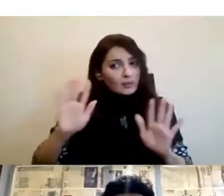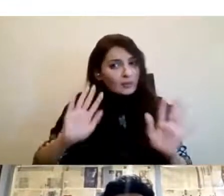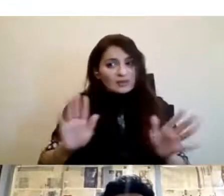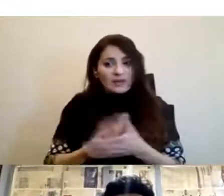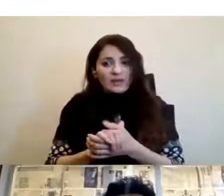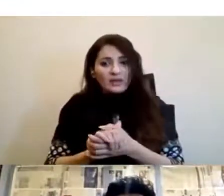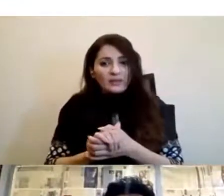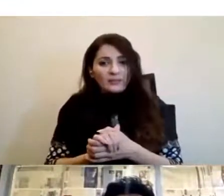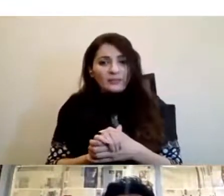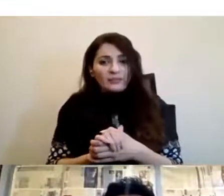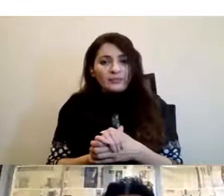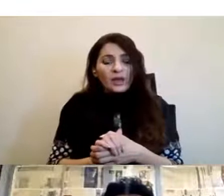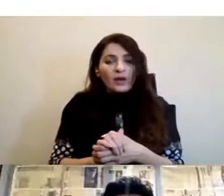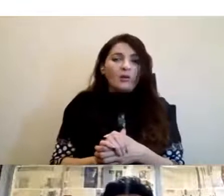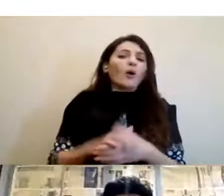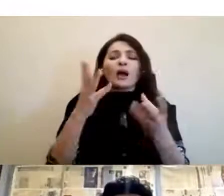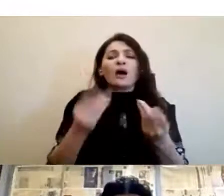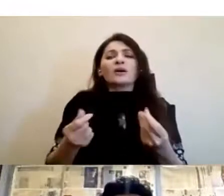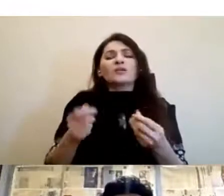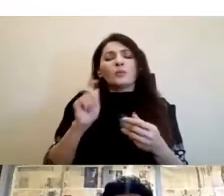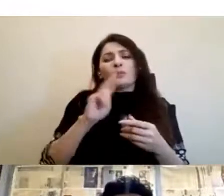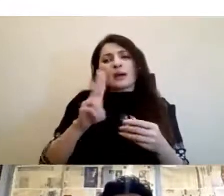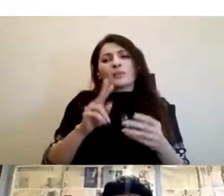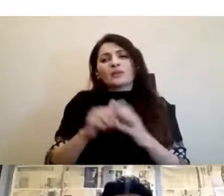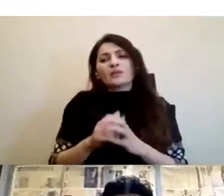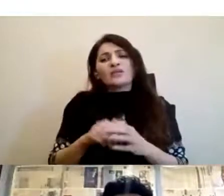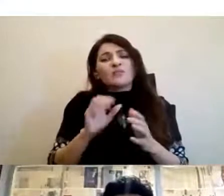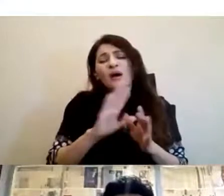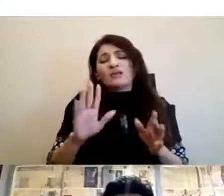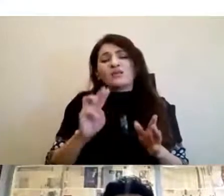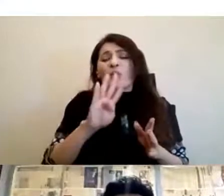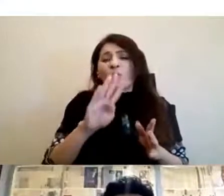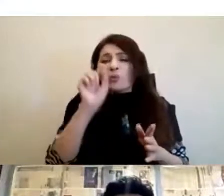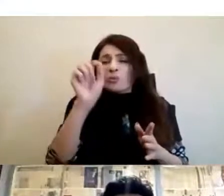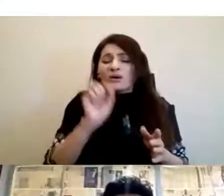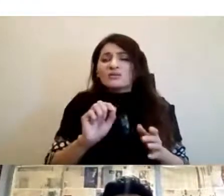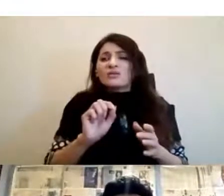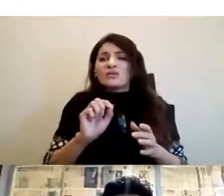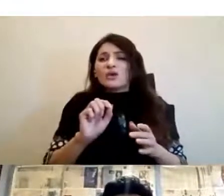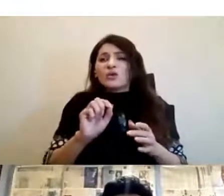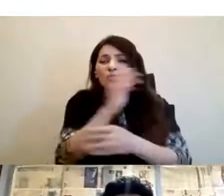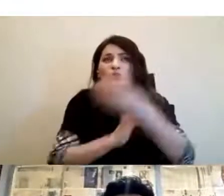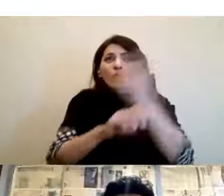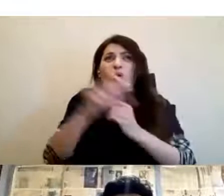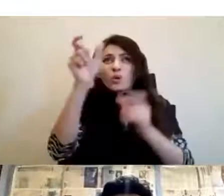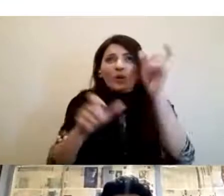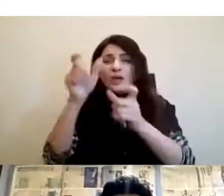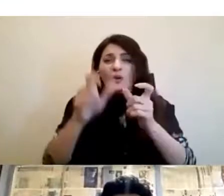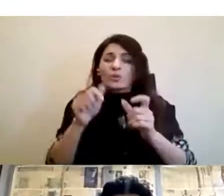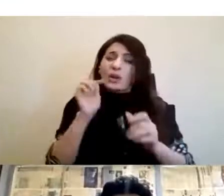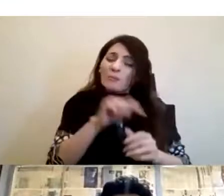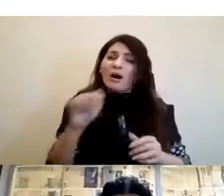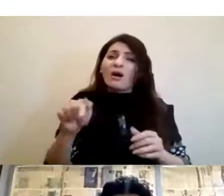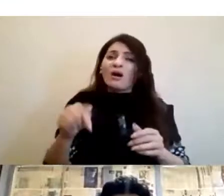say only 4% people with disabilities have education. That means 96% are not